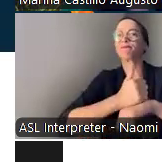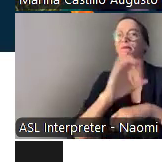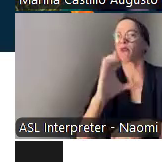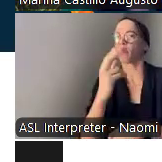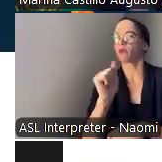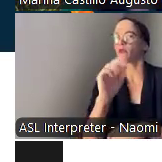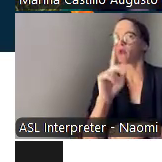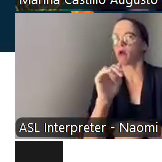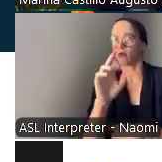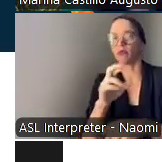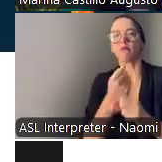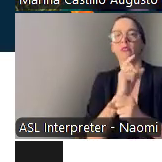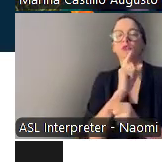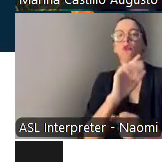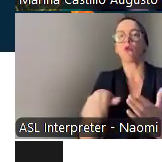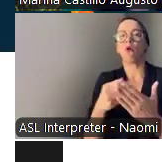being lifted that need to be,